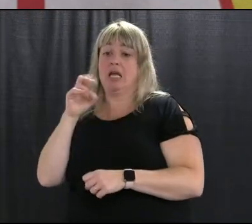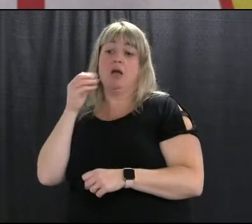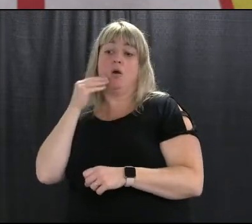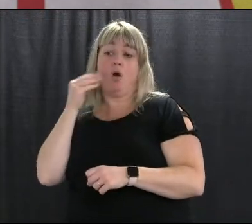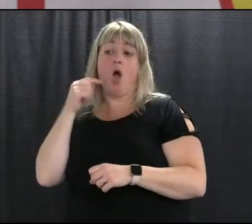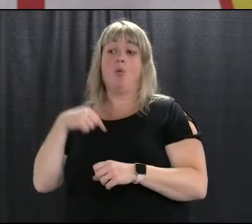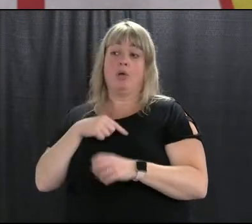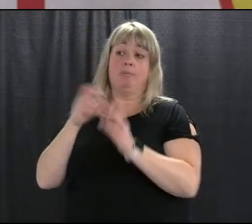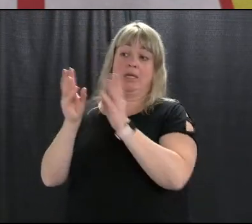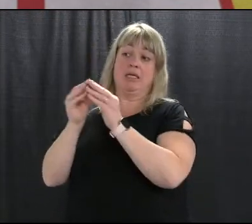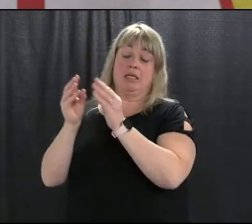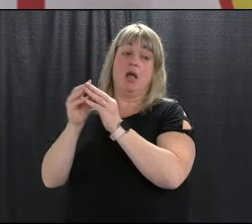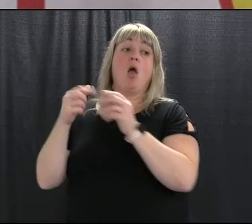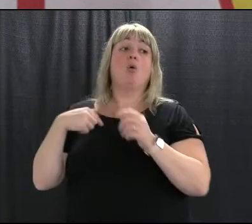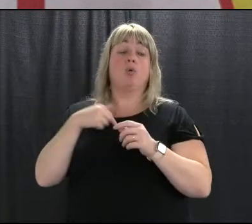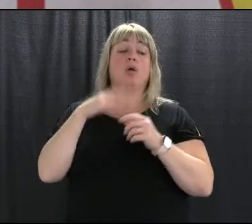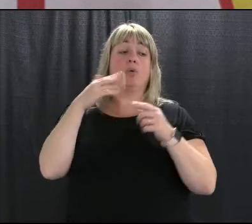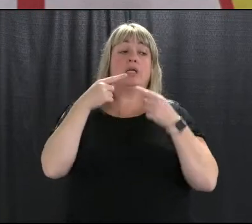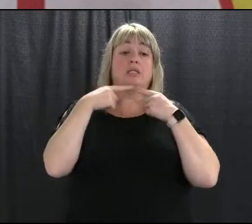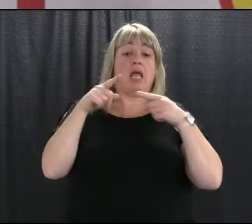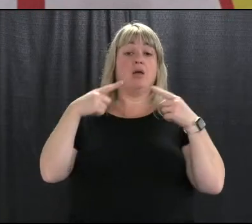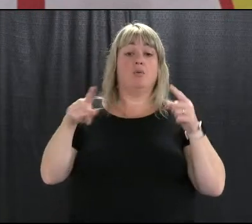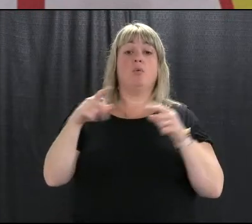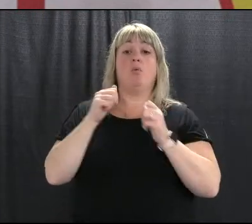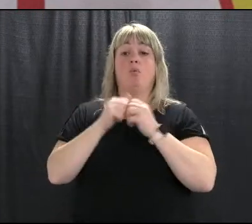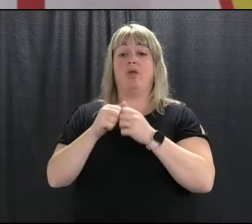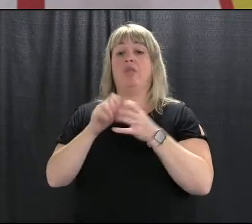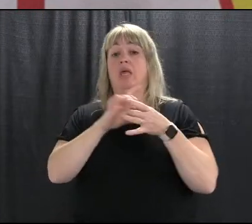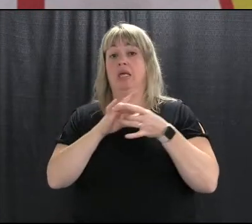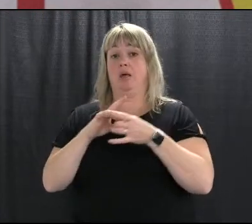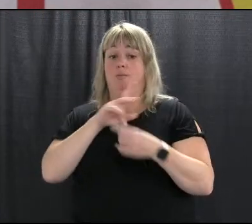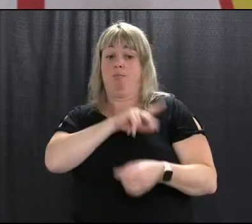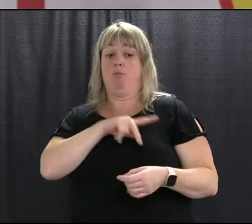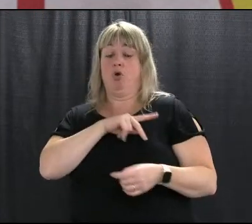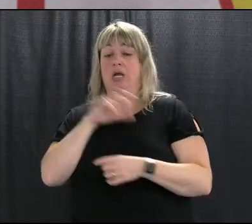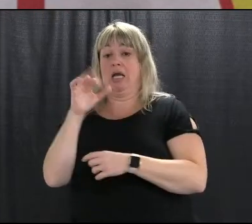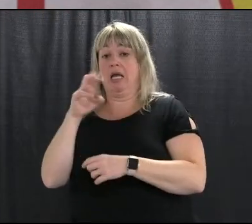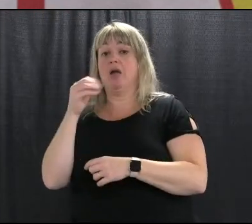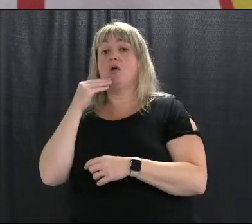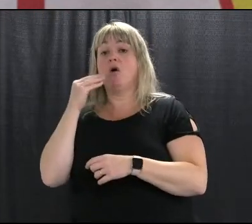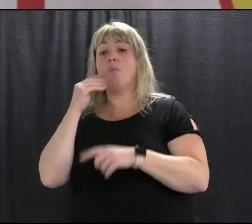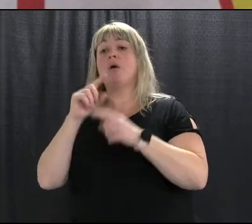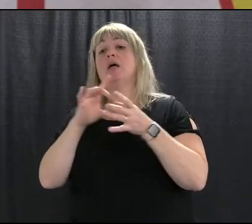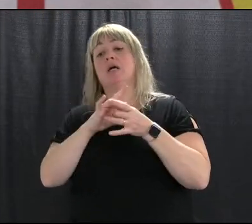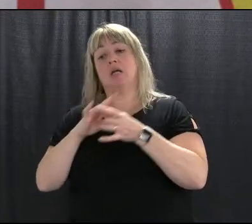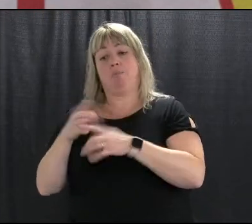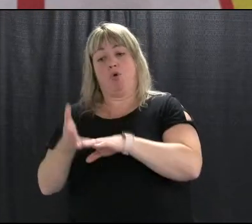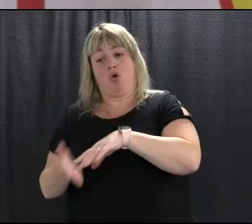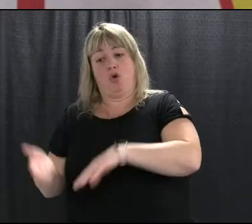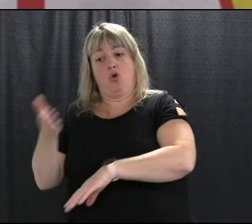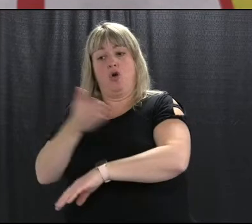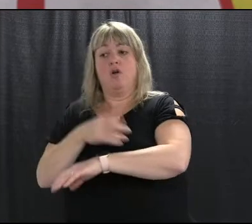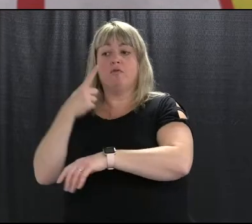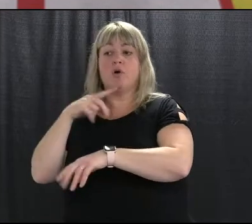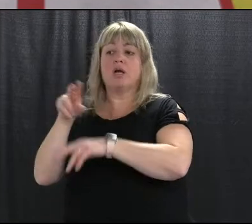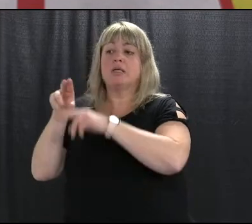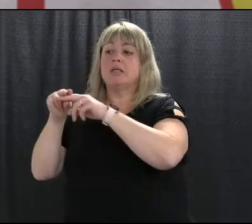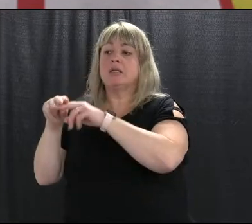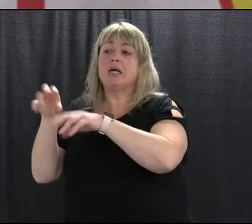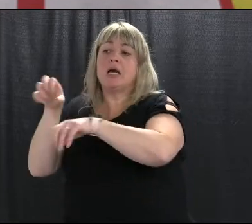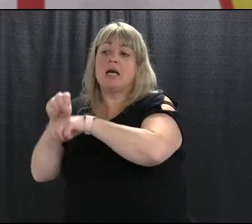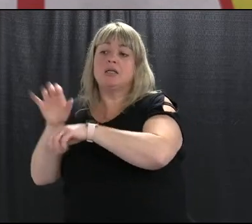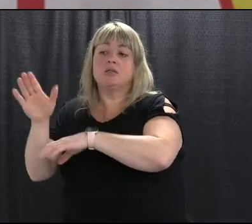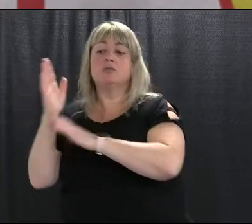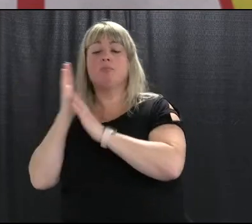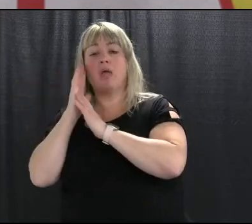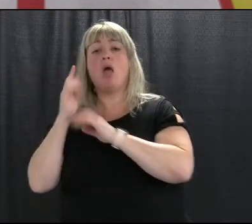Just a heads up, we'll have an announcement with them in the very near future on improvements in that sector. But we're working with them to